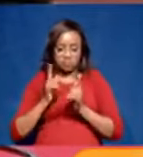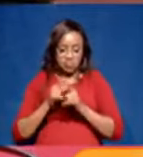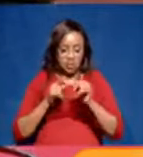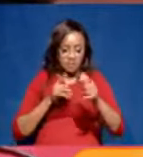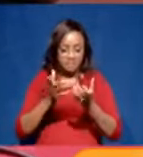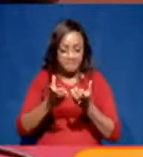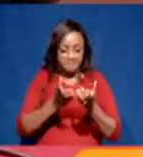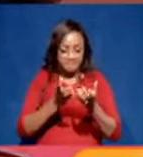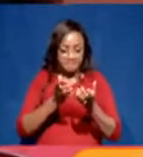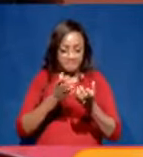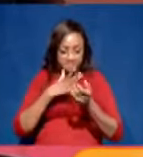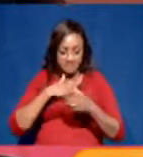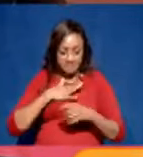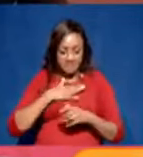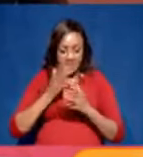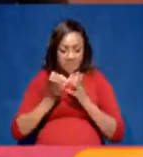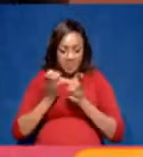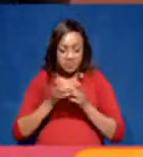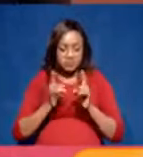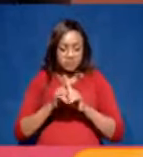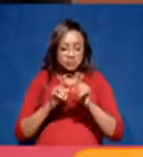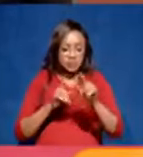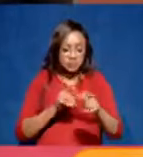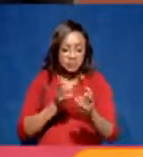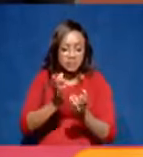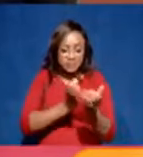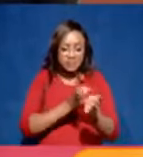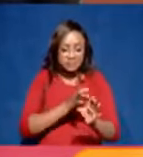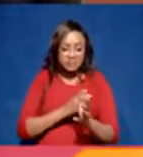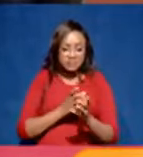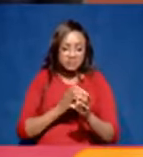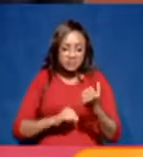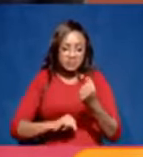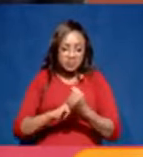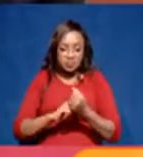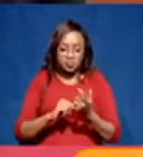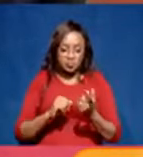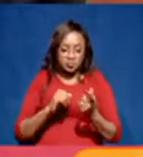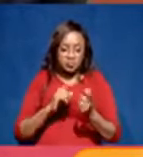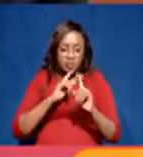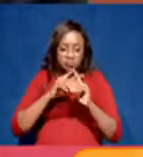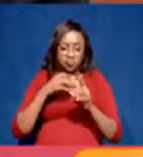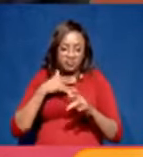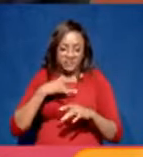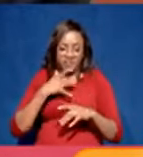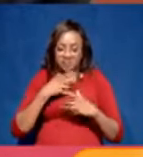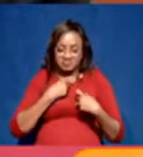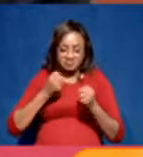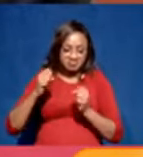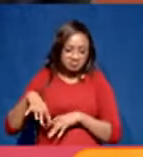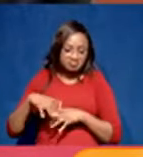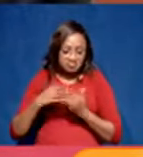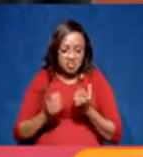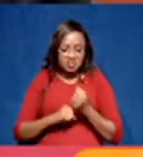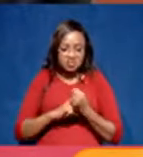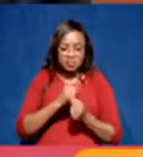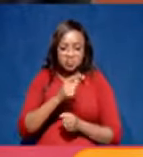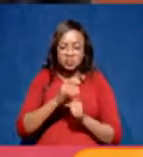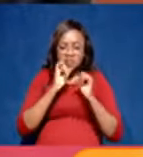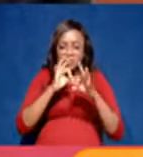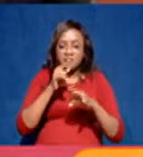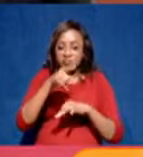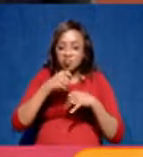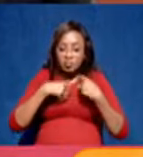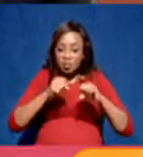don't borrow from a bank to come and build your business, but you're eating from it. If you borrow from the Hustler Fund, your Boda Boda rider, you're